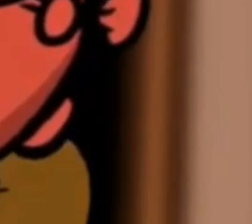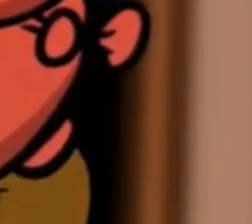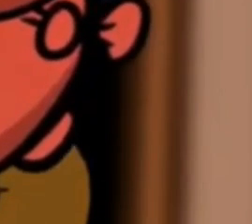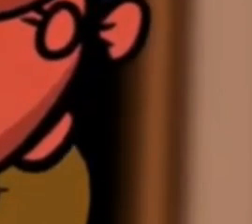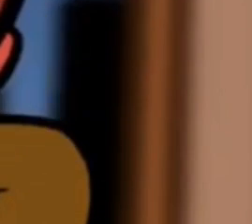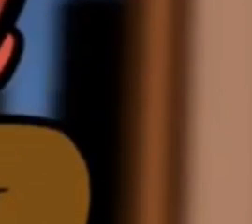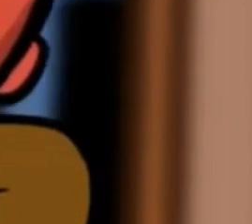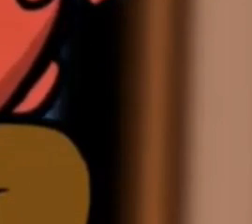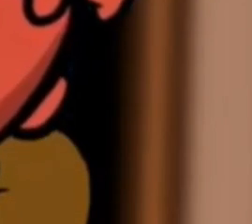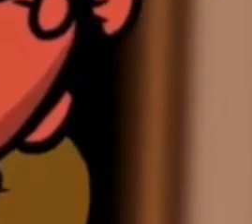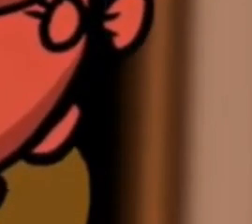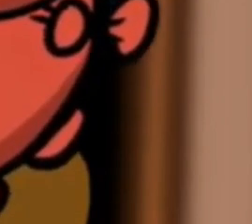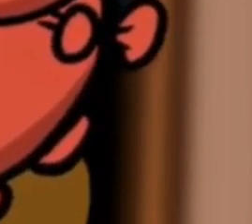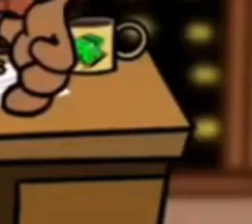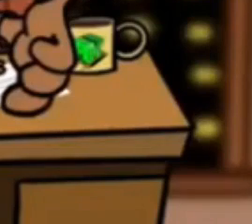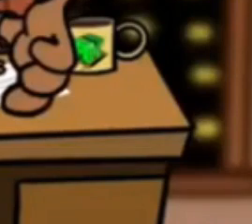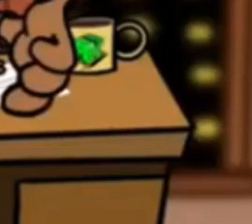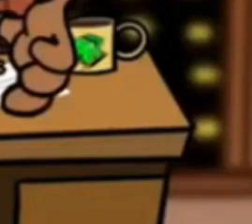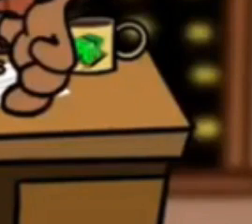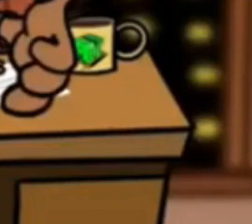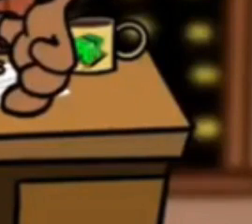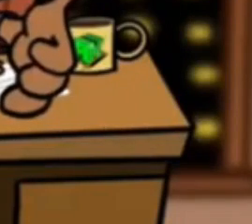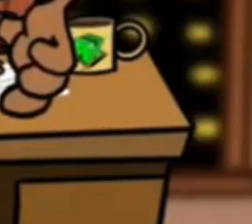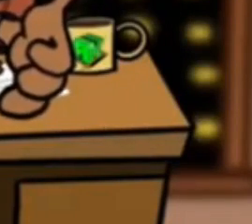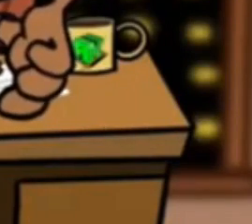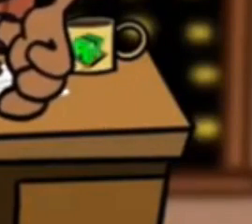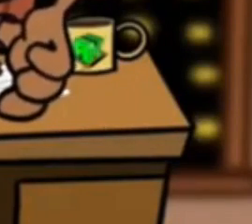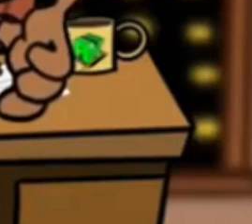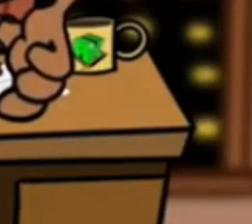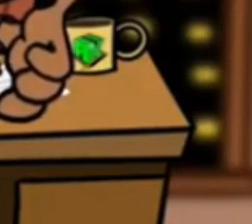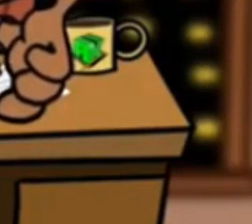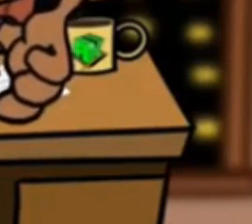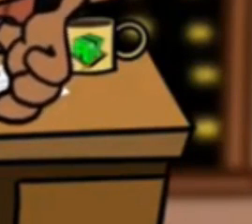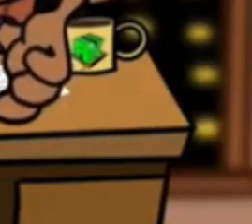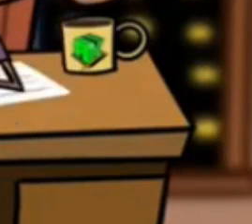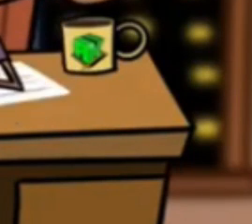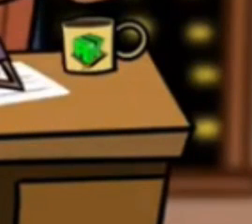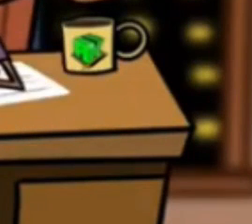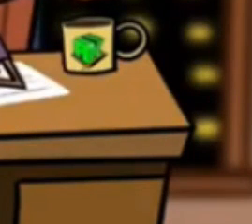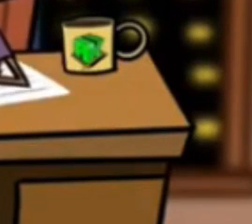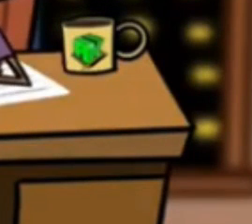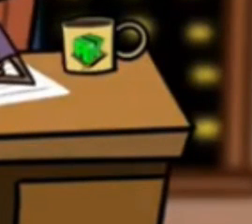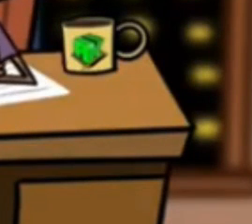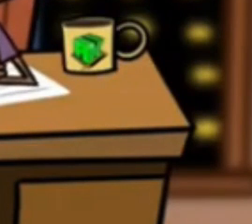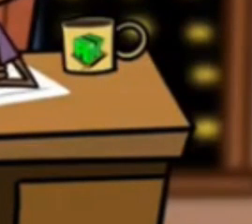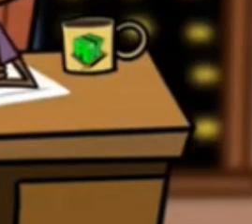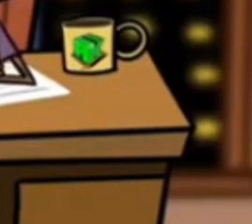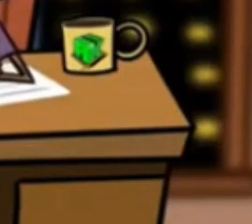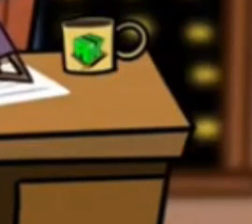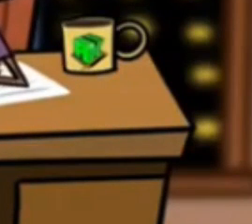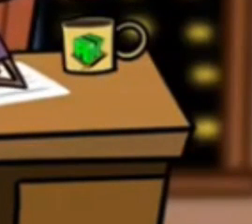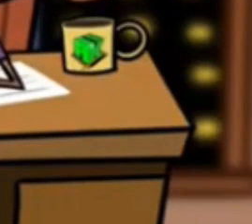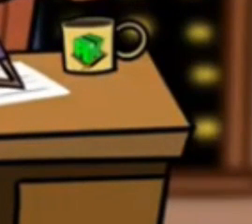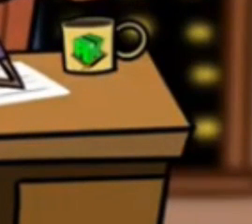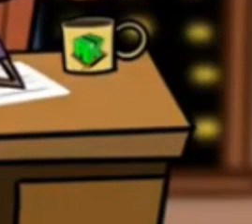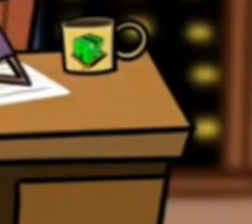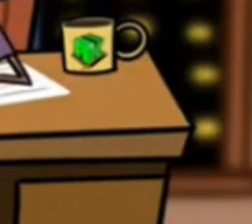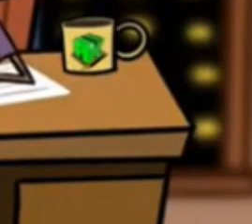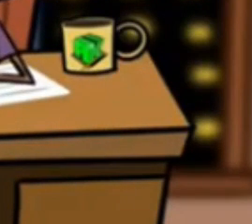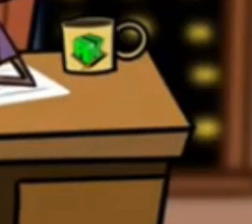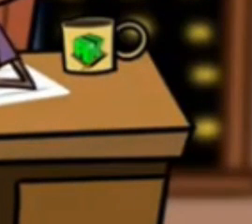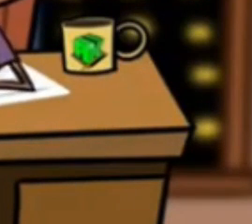87% were symptomatic, or they manifested symptoms, and the remainder